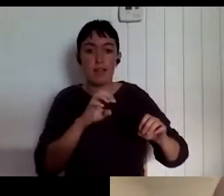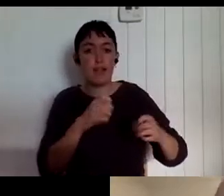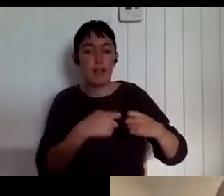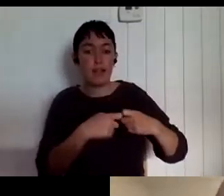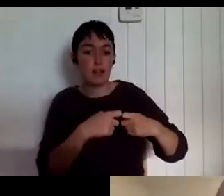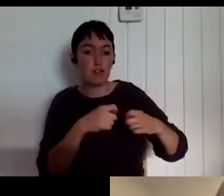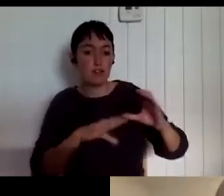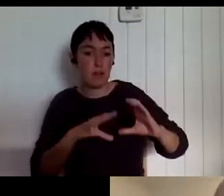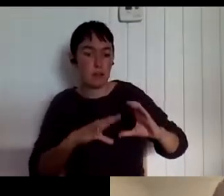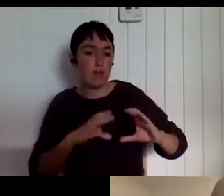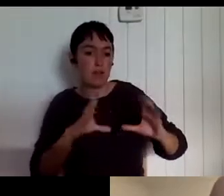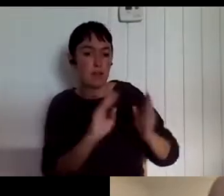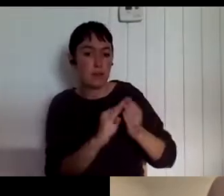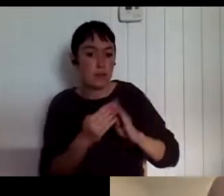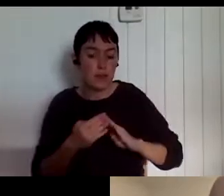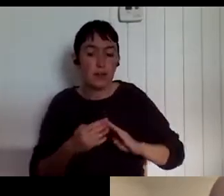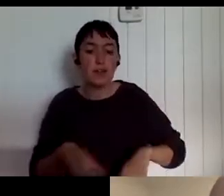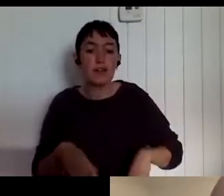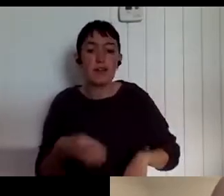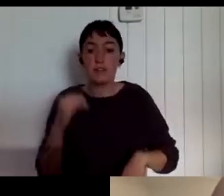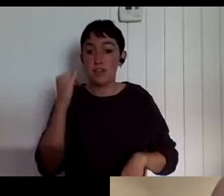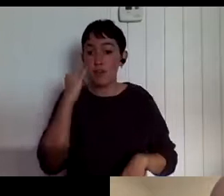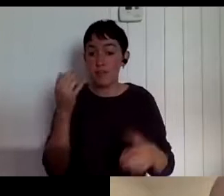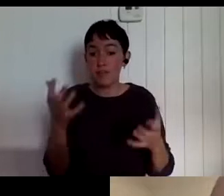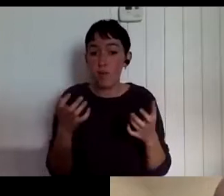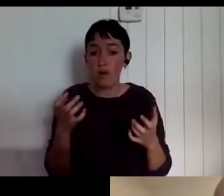So if you want to reach out to us,